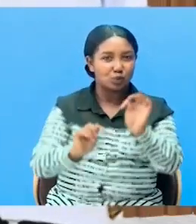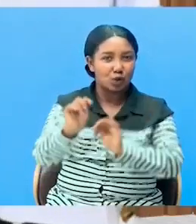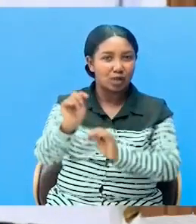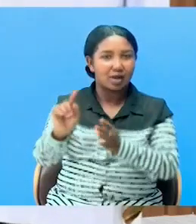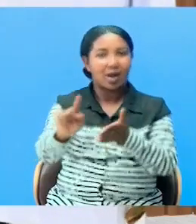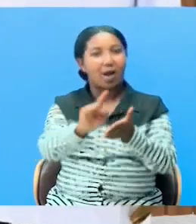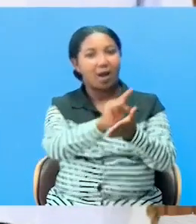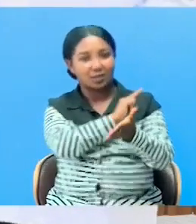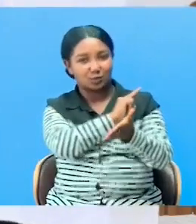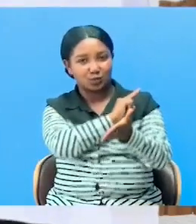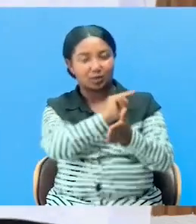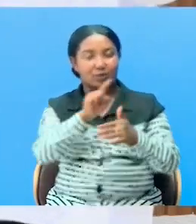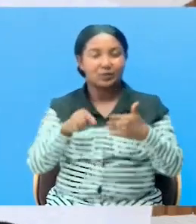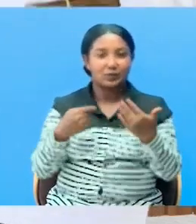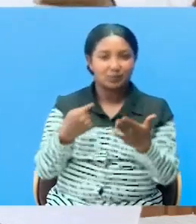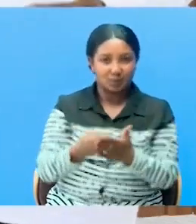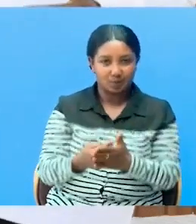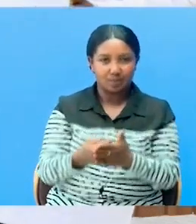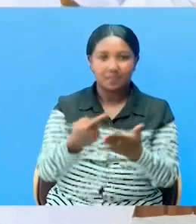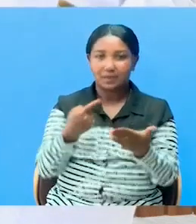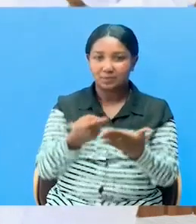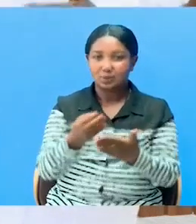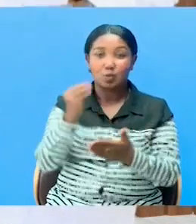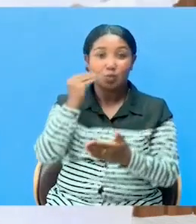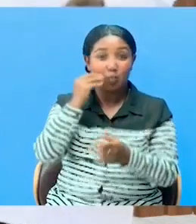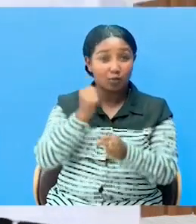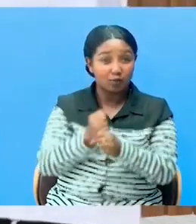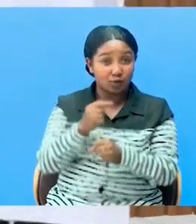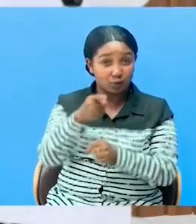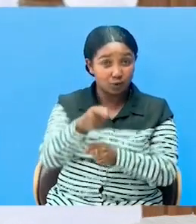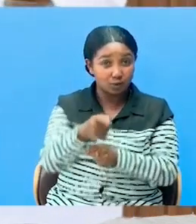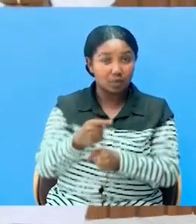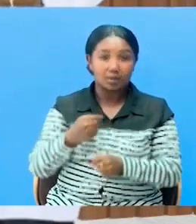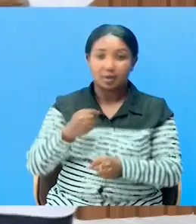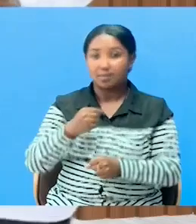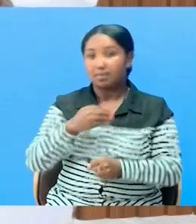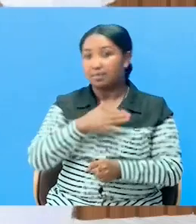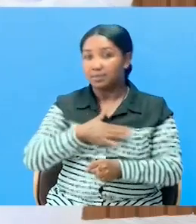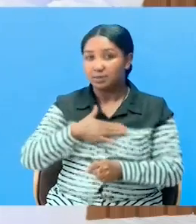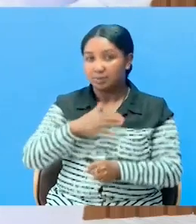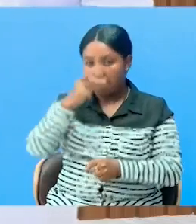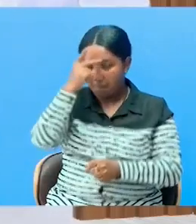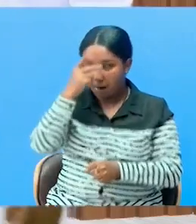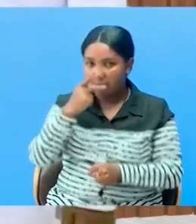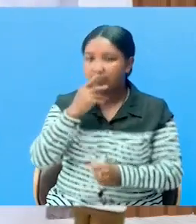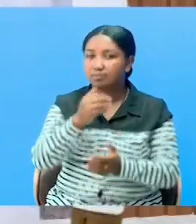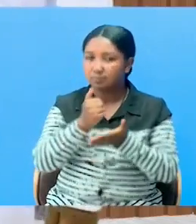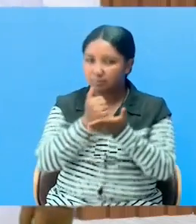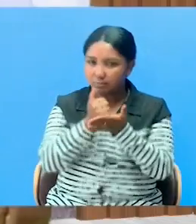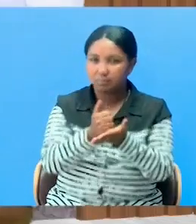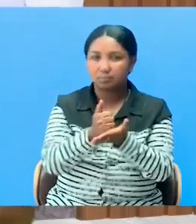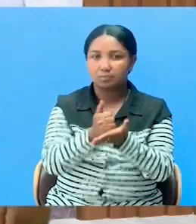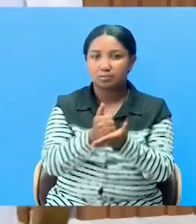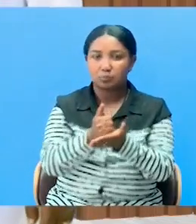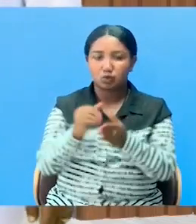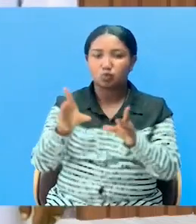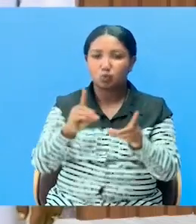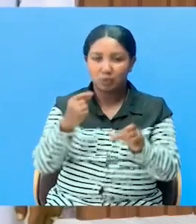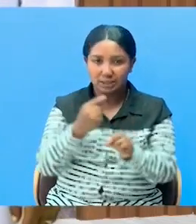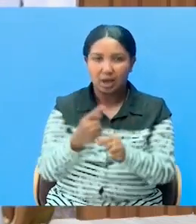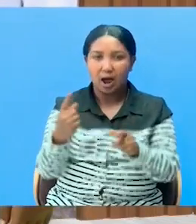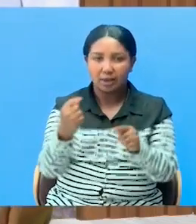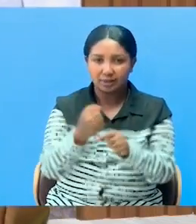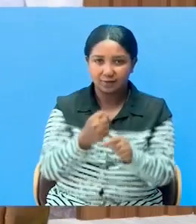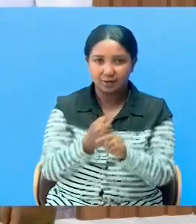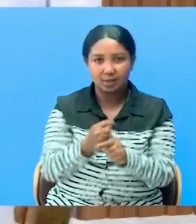last week. So this is a homework for you. Dear parents, help the students to do this